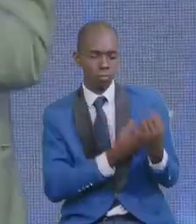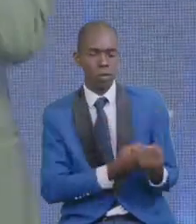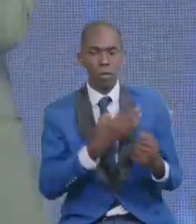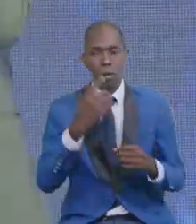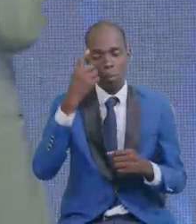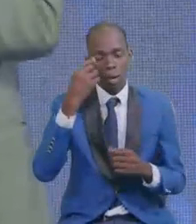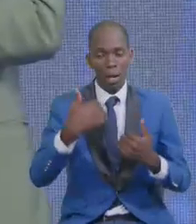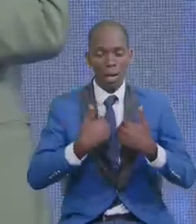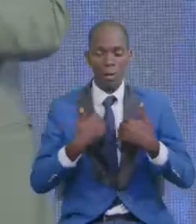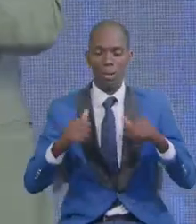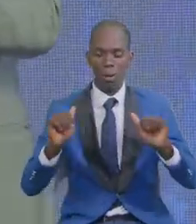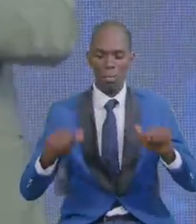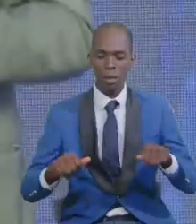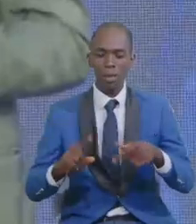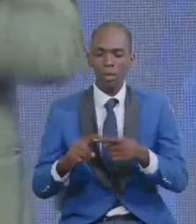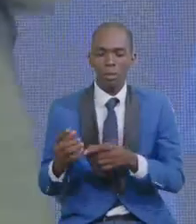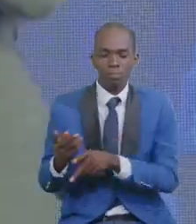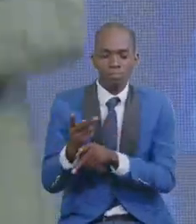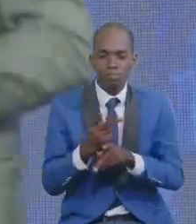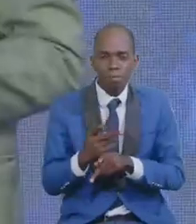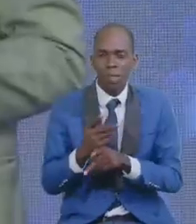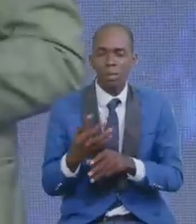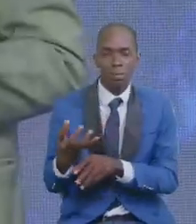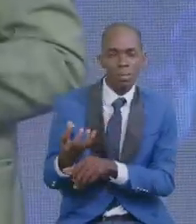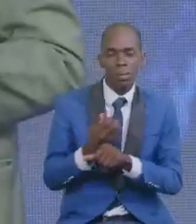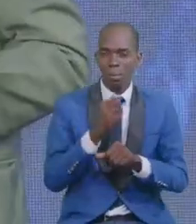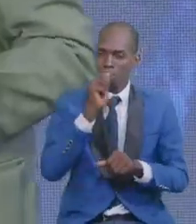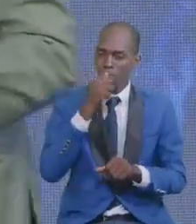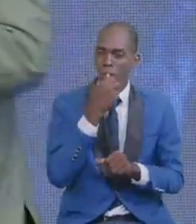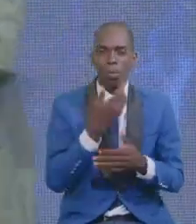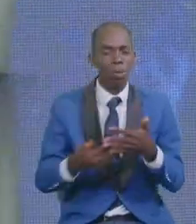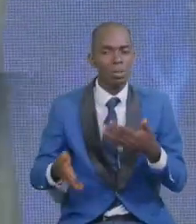to take whatever blow may be coming.